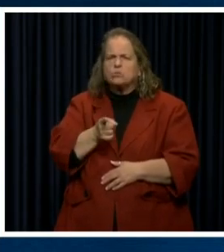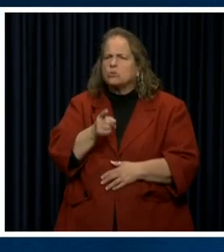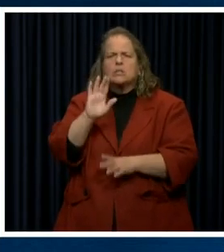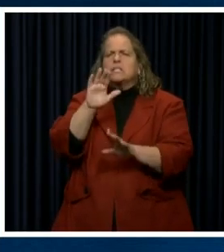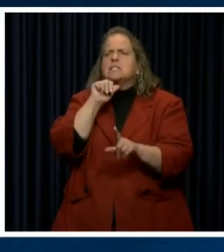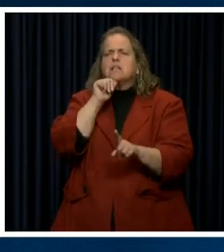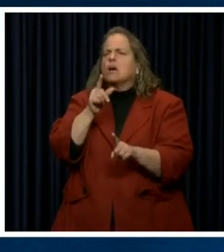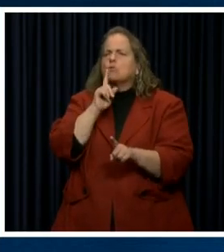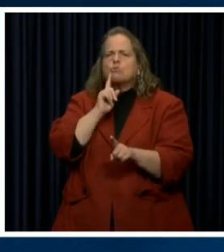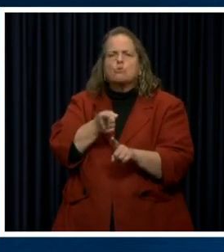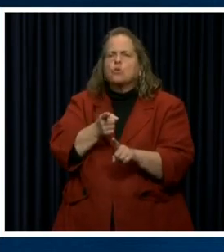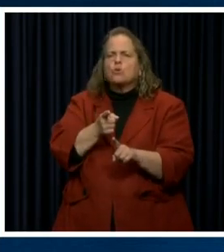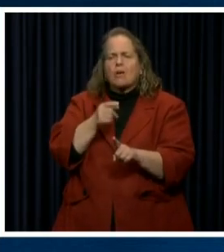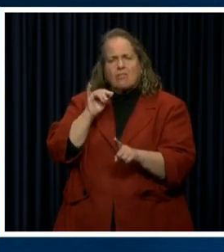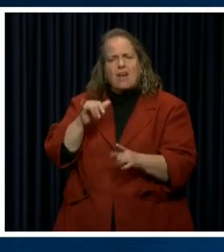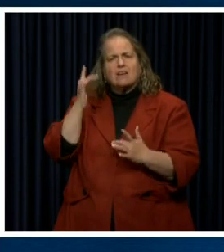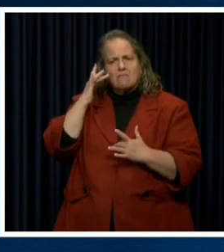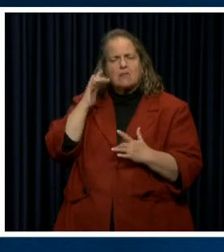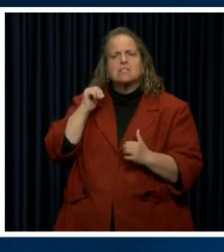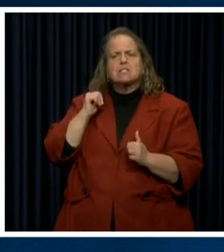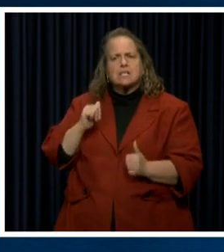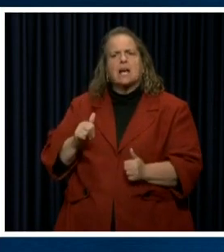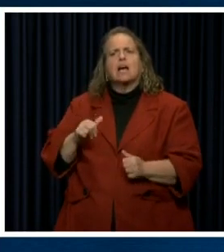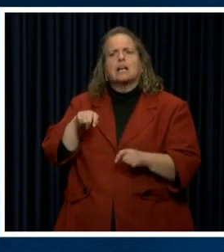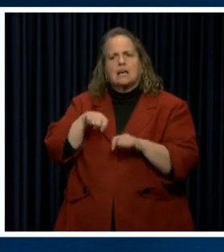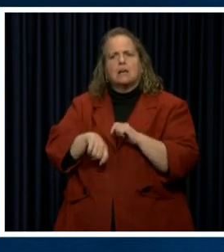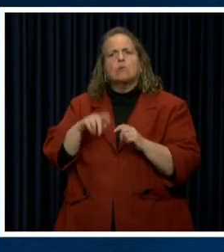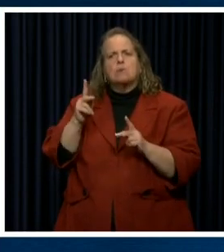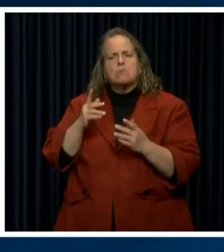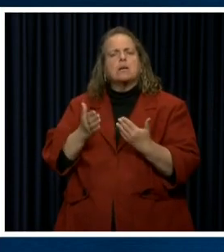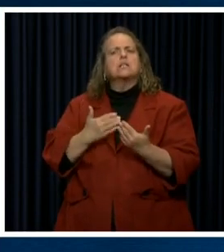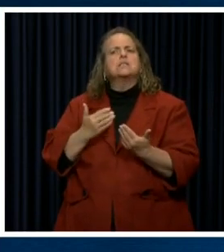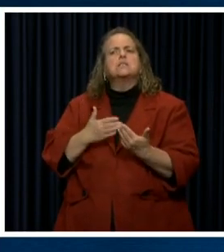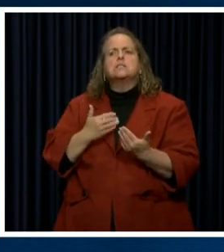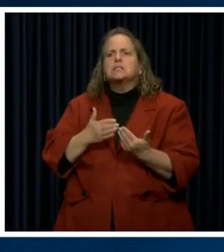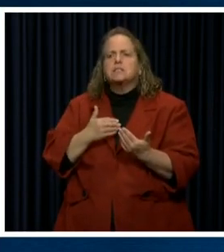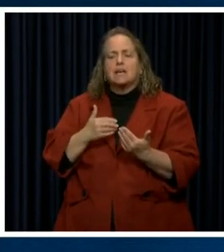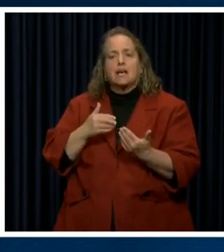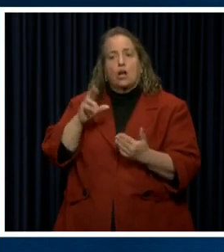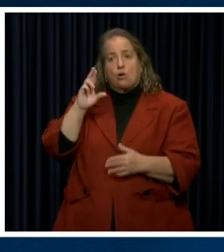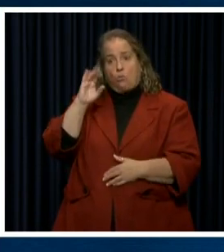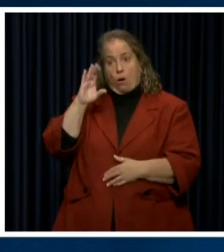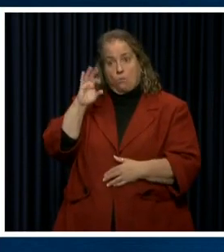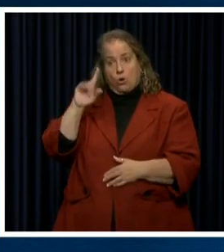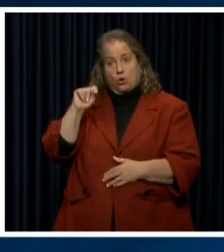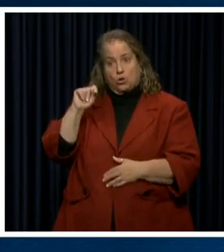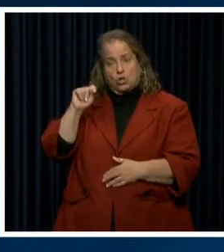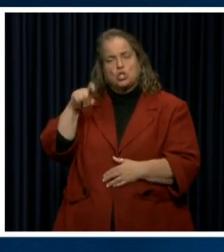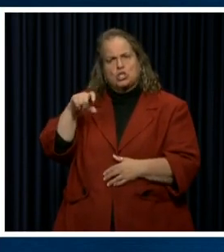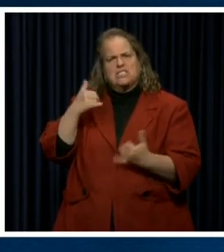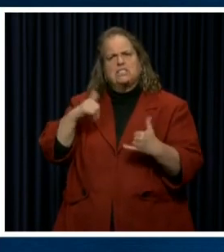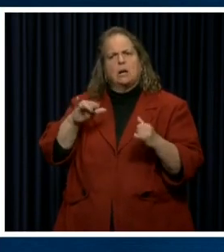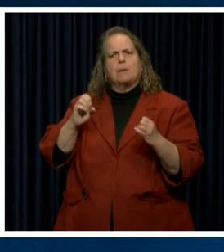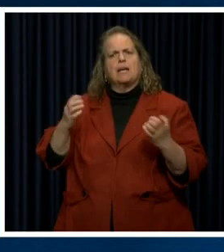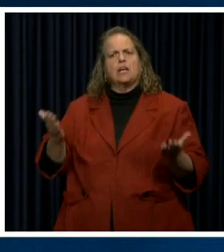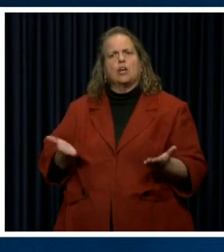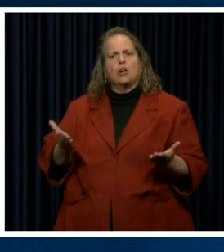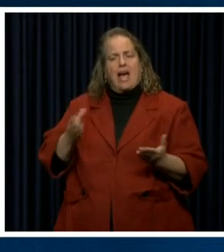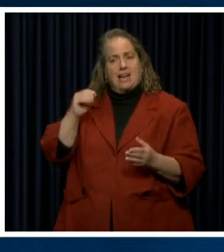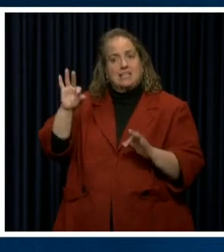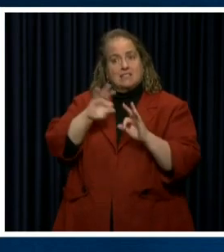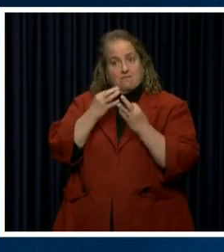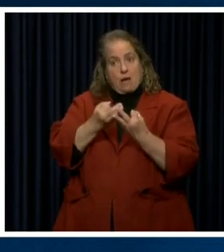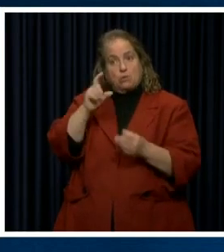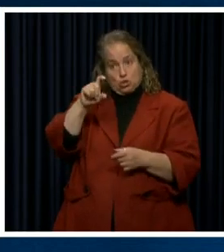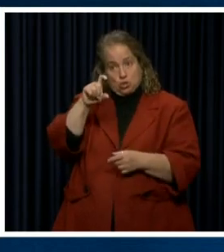supposed to go. Robert should still be with us, and I know his family would agree. And that should be enough for